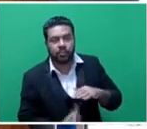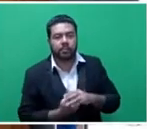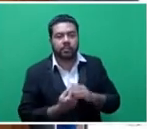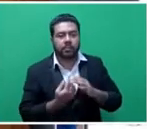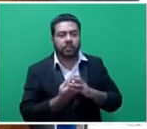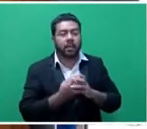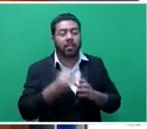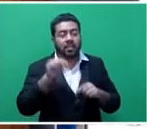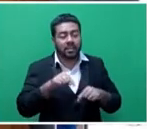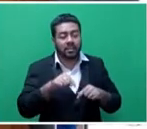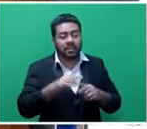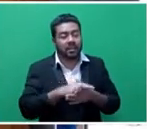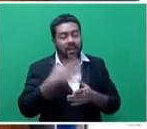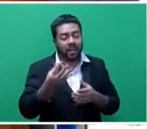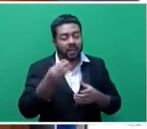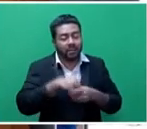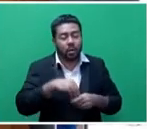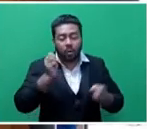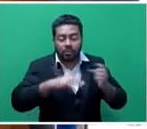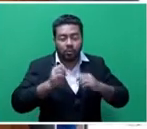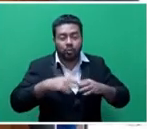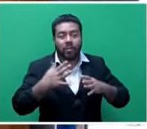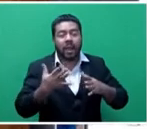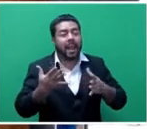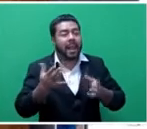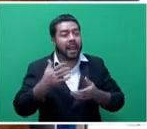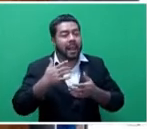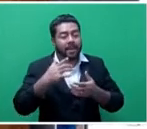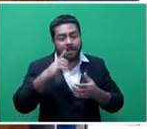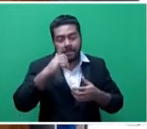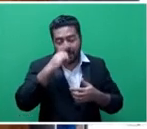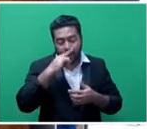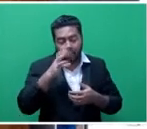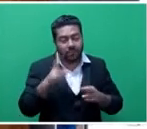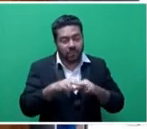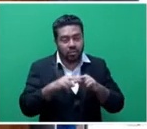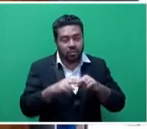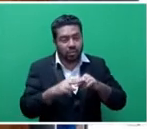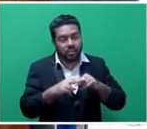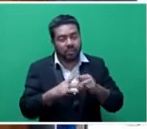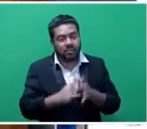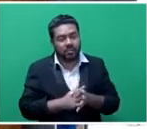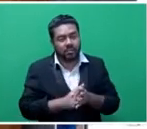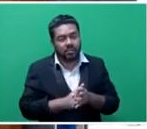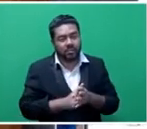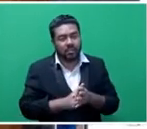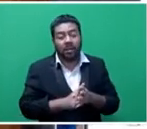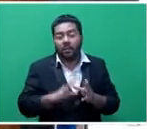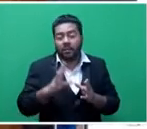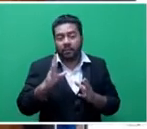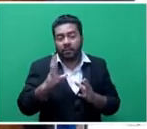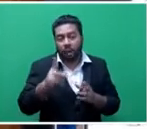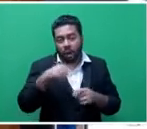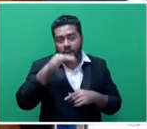sir, constitute and contribute to the liability of the people of Fiji as they comprise and jerk up the contingent liability for